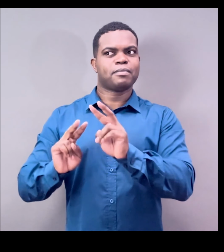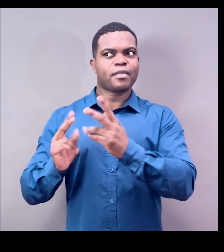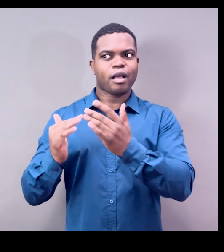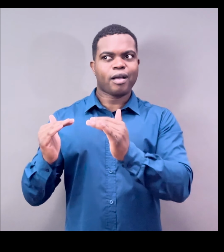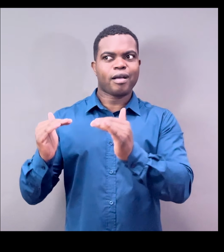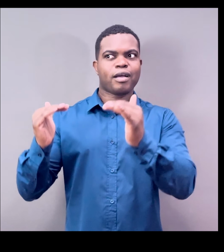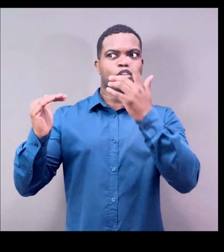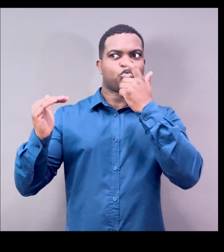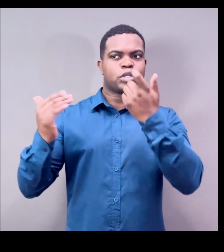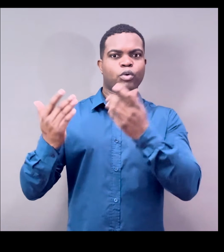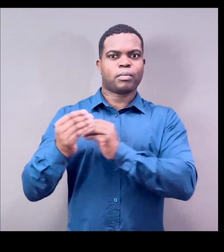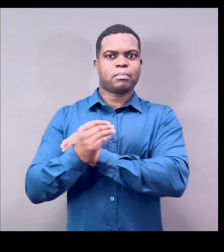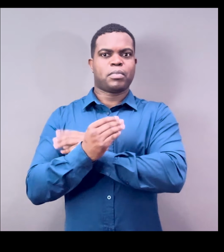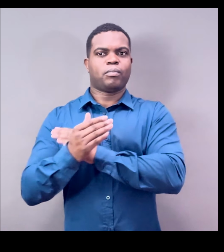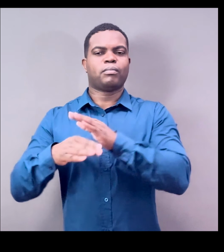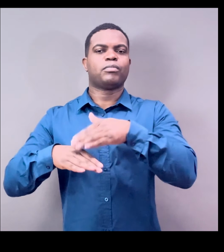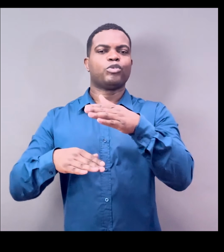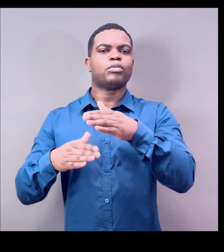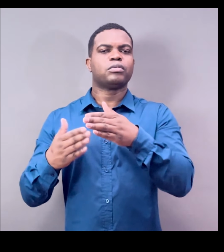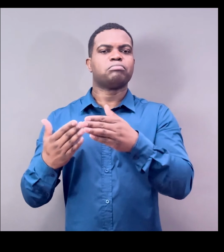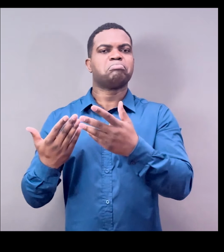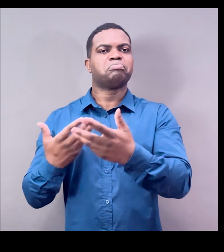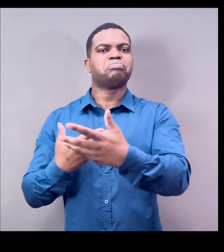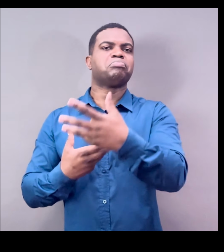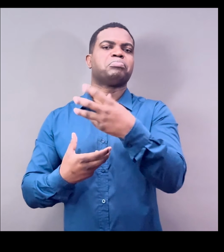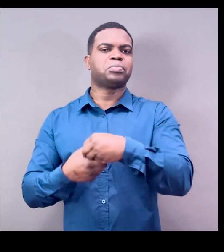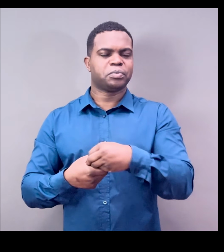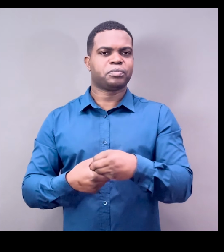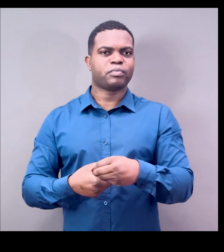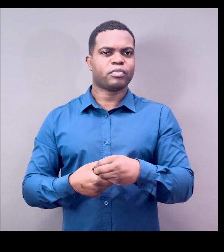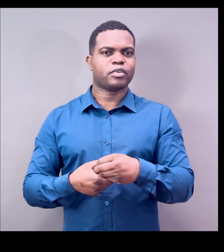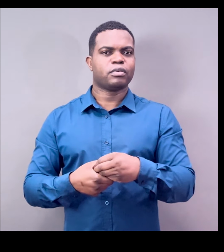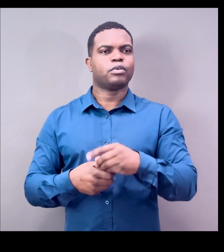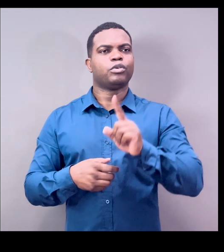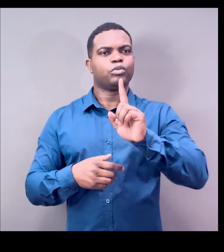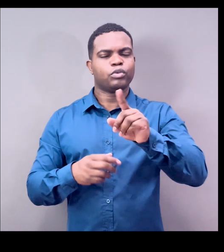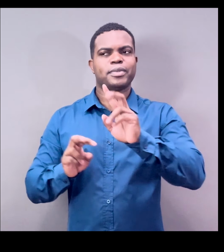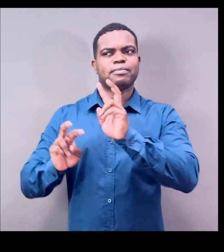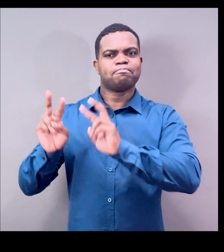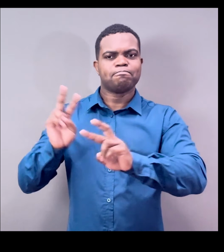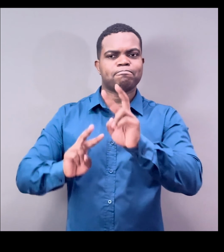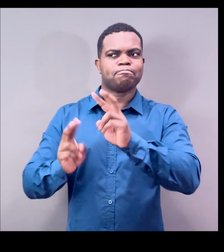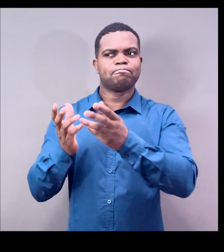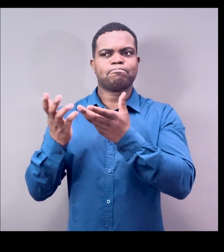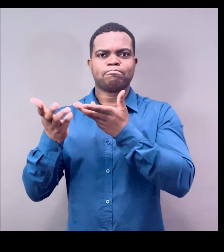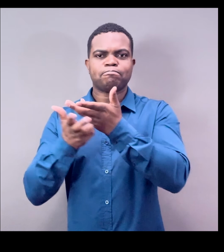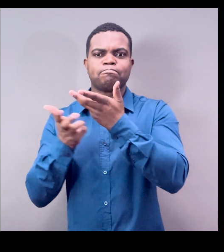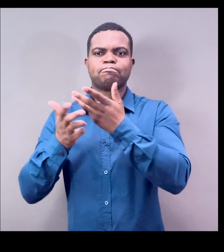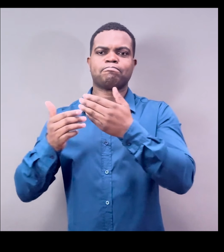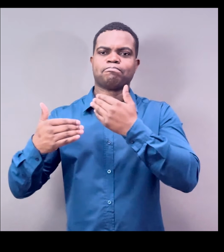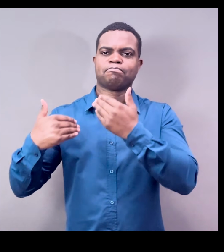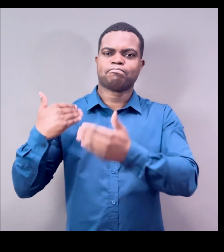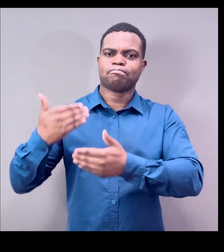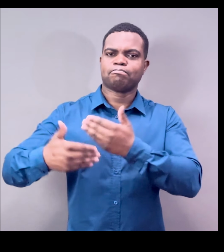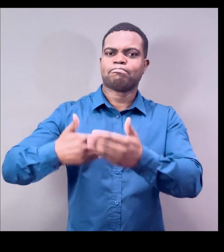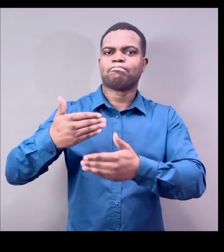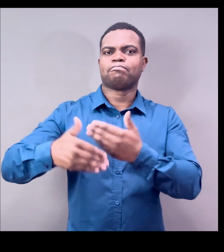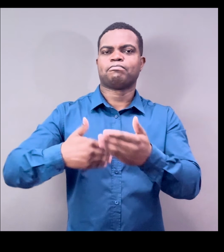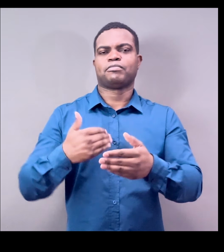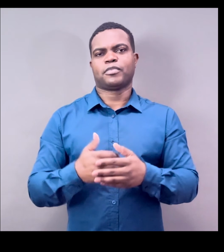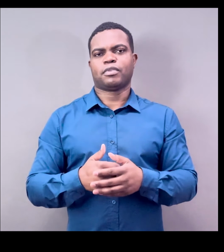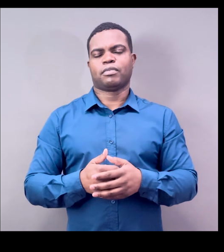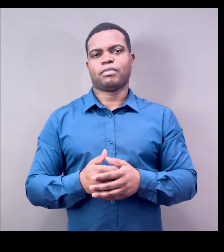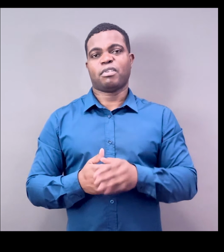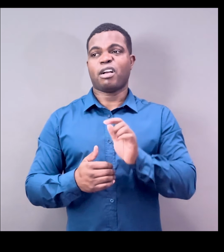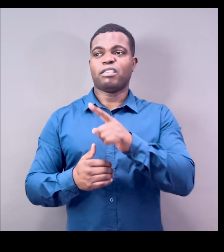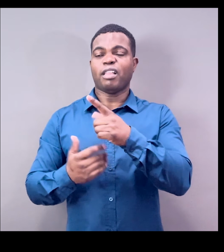For instance, the low some stakeholders in the low power, low interest category could decide to move